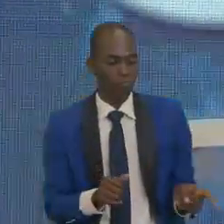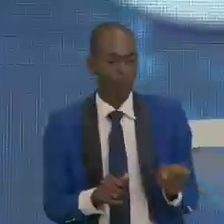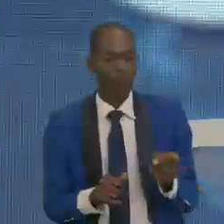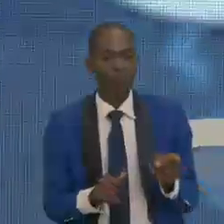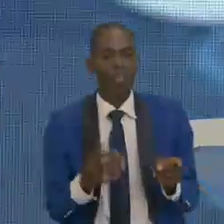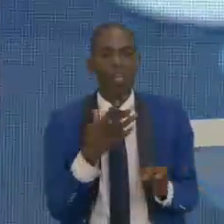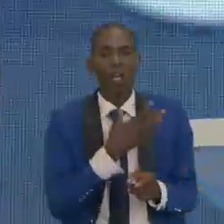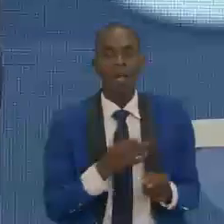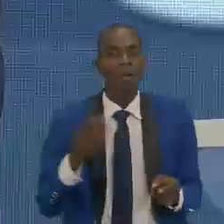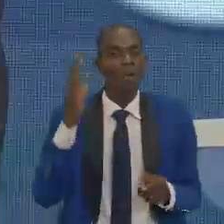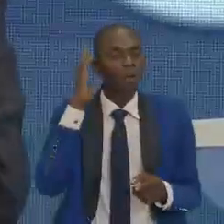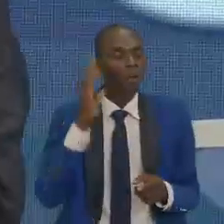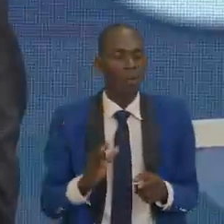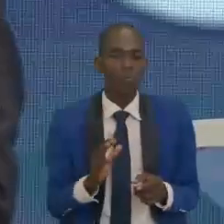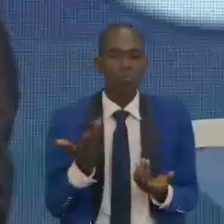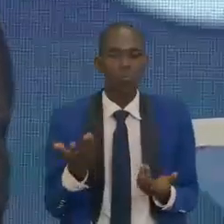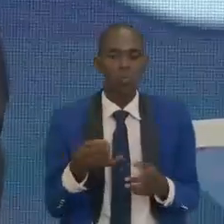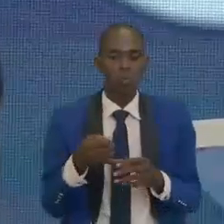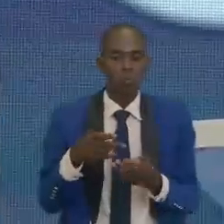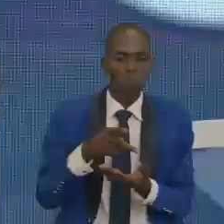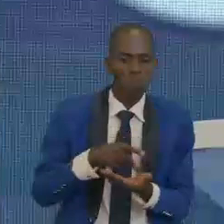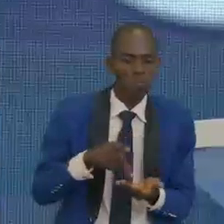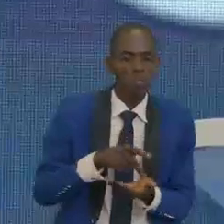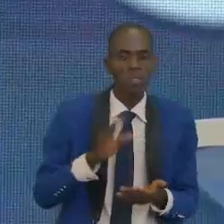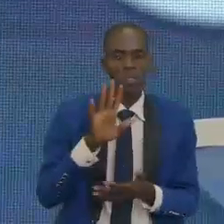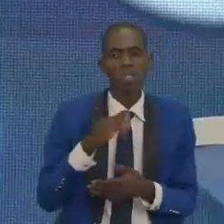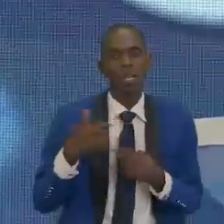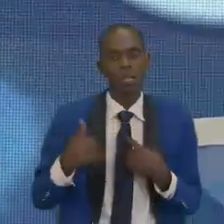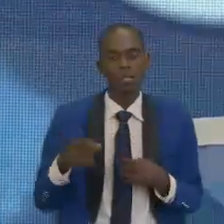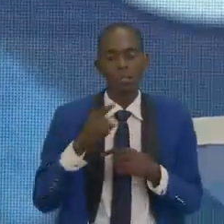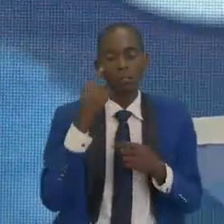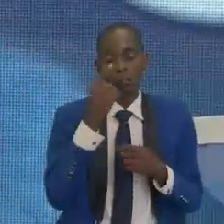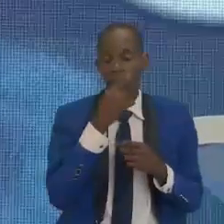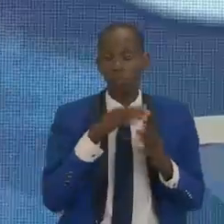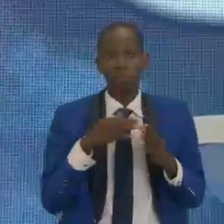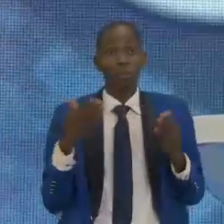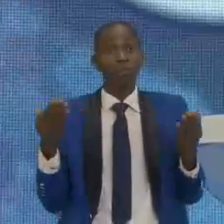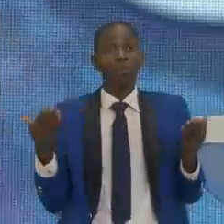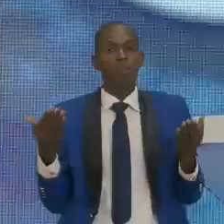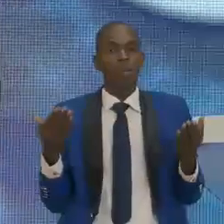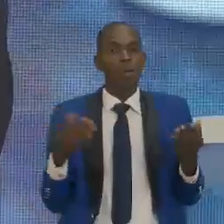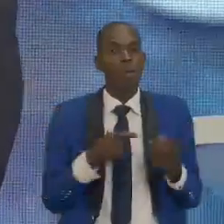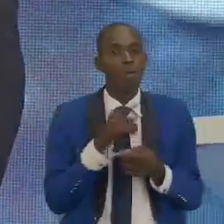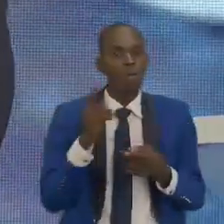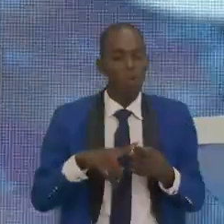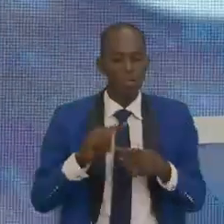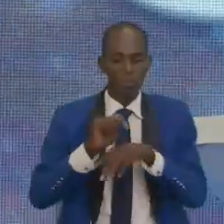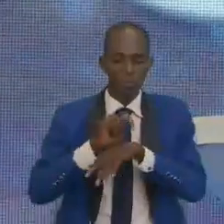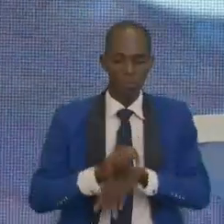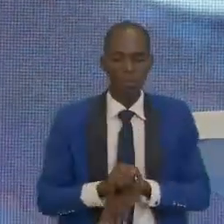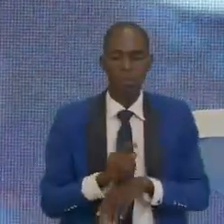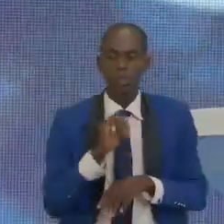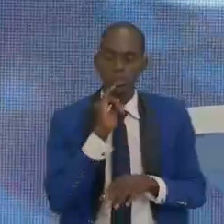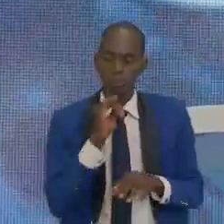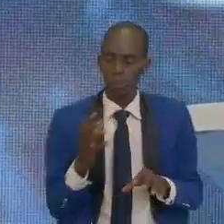poison their lives, they open their eyes. When tradition is passing by and